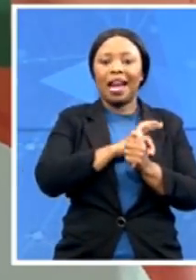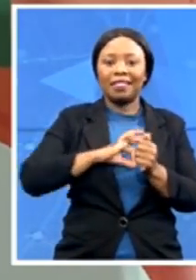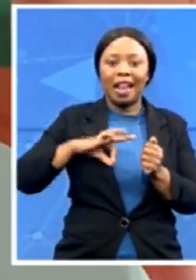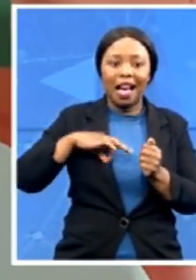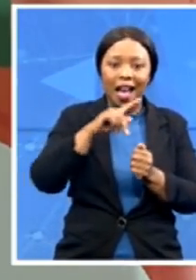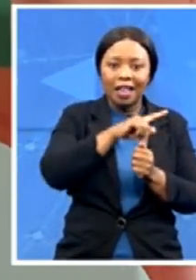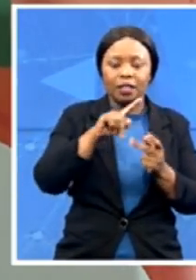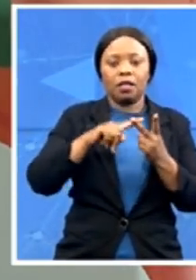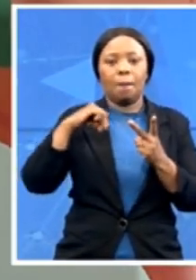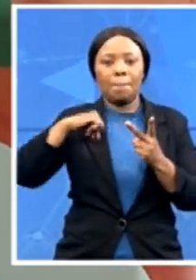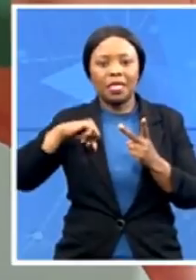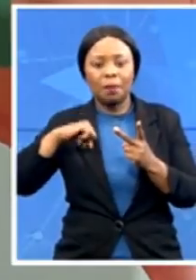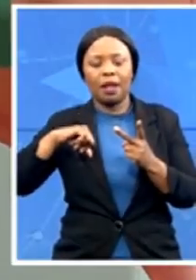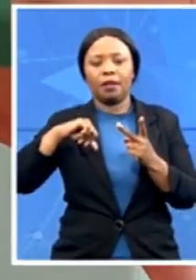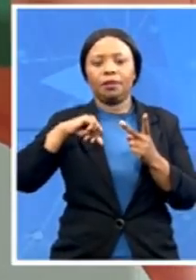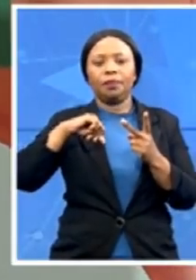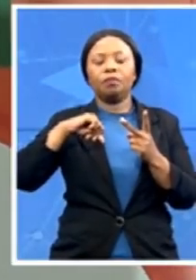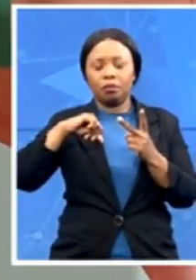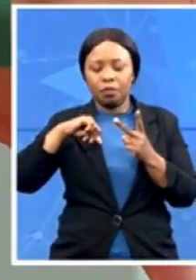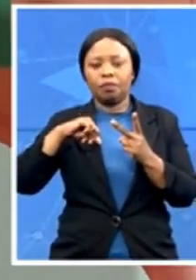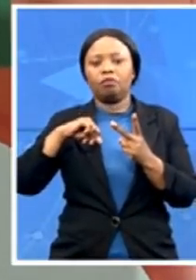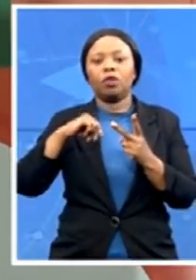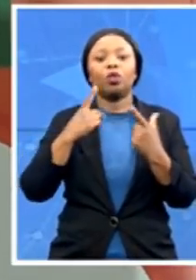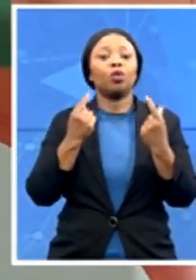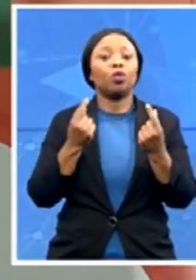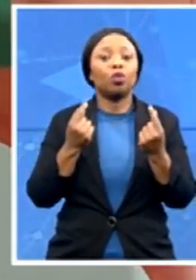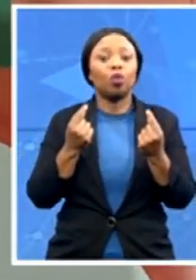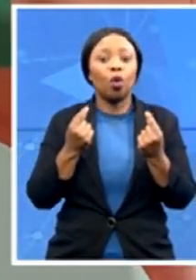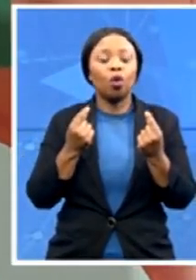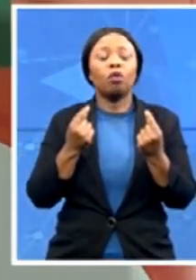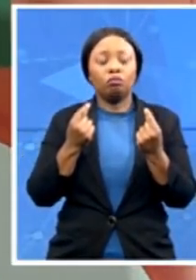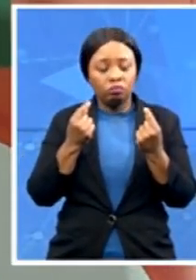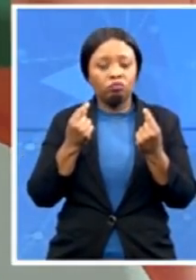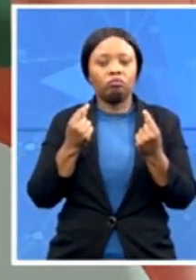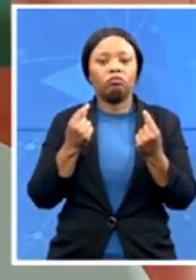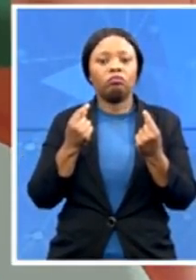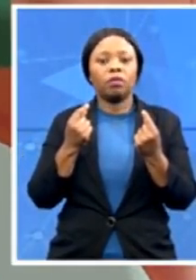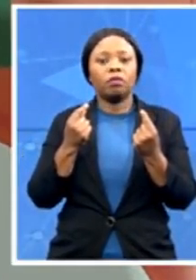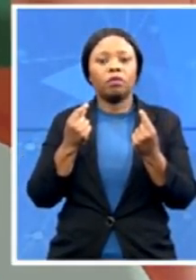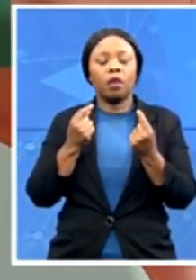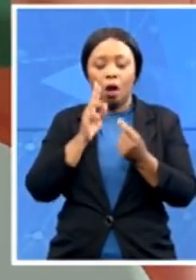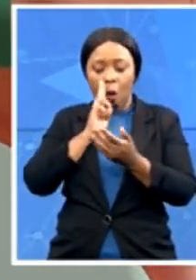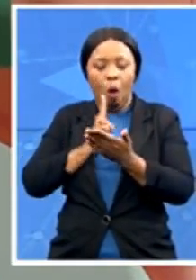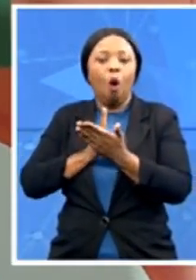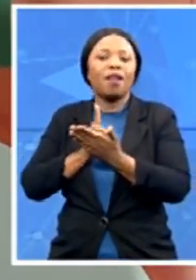will keep their noses clean and they will stick to their role of